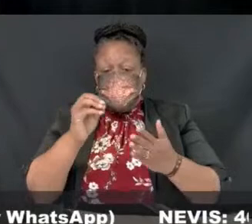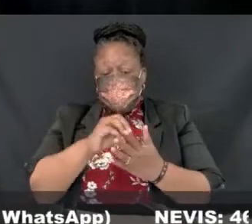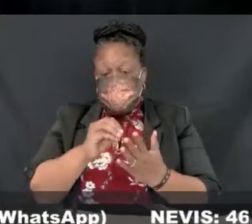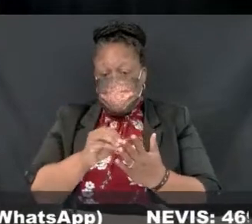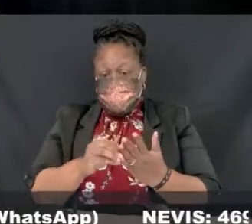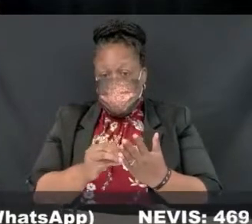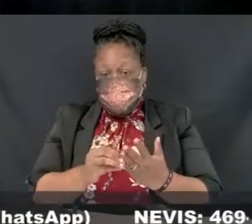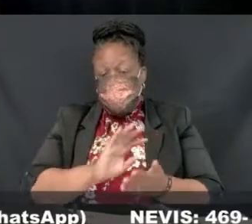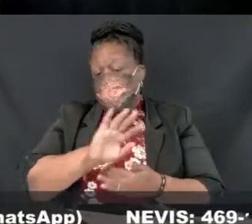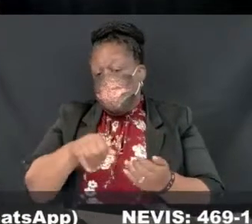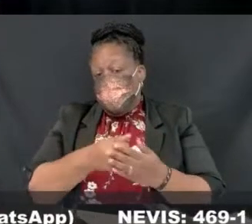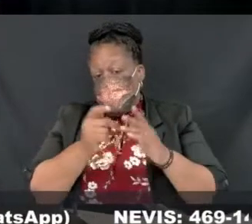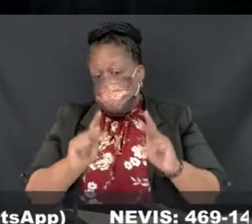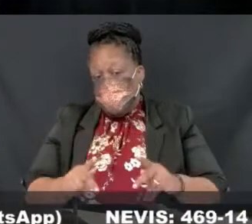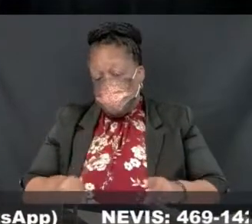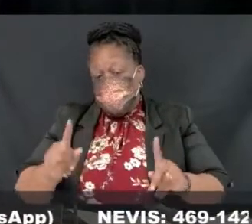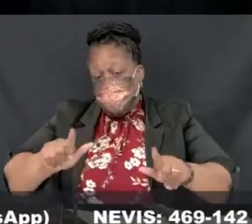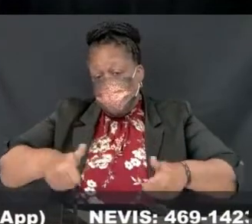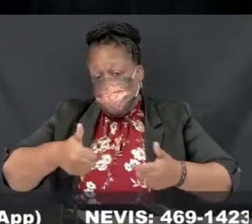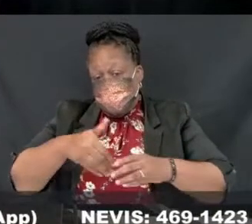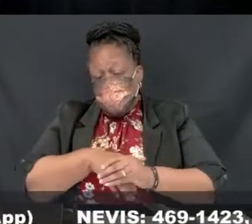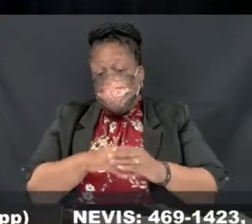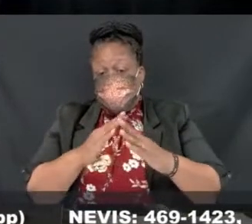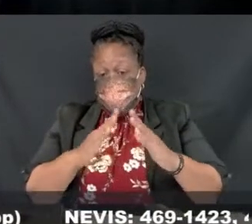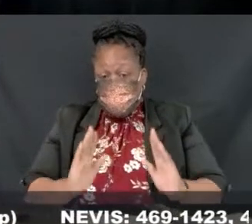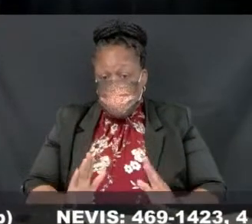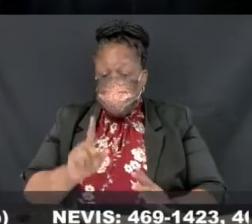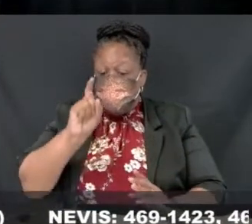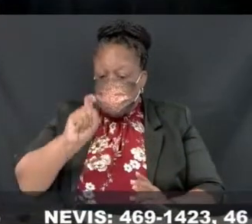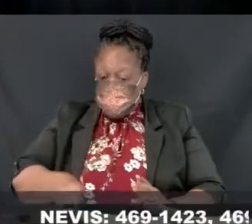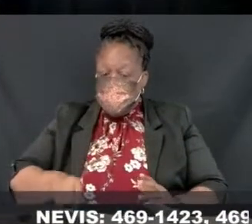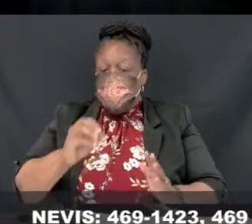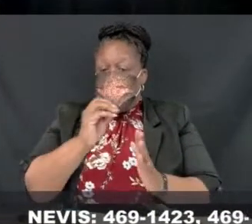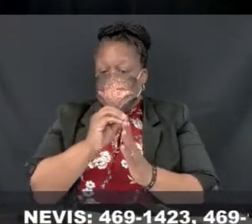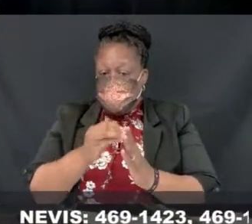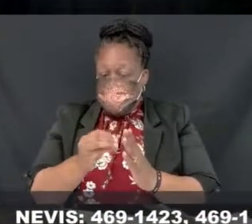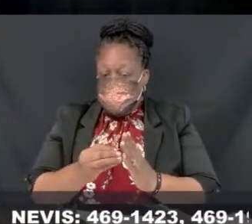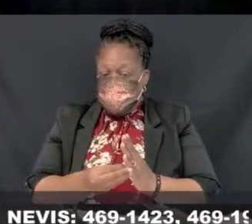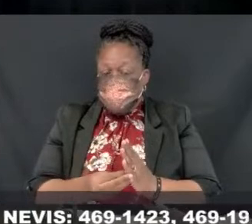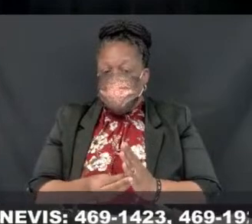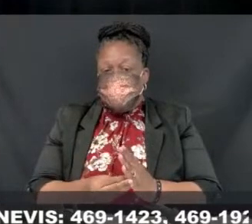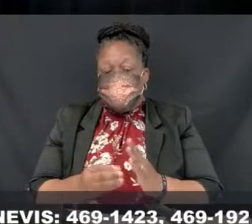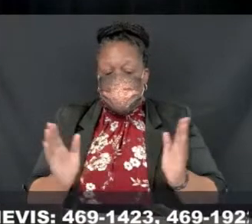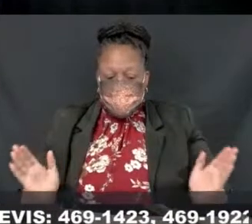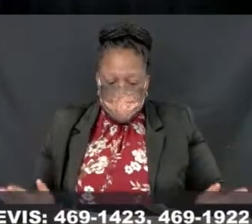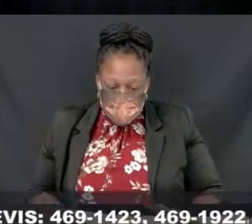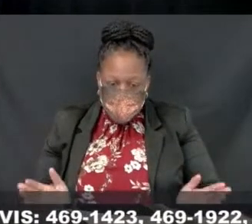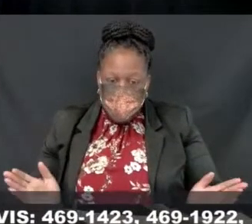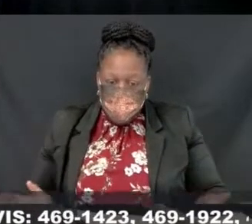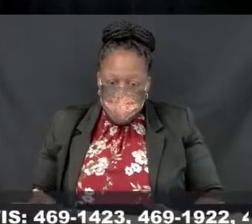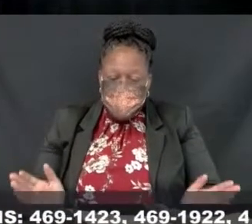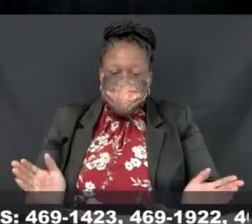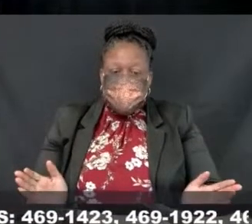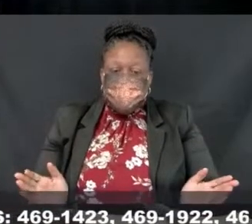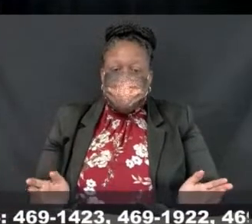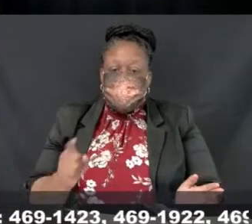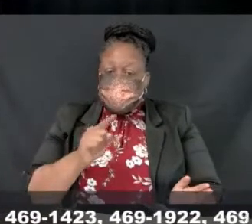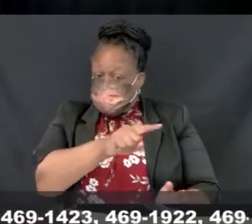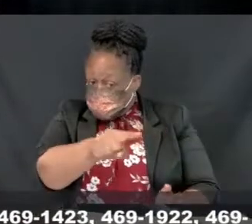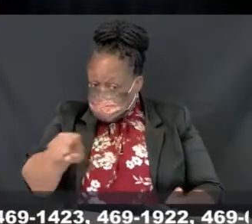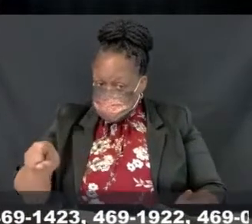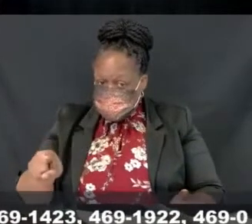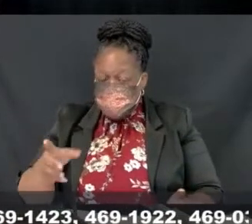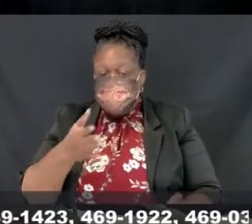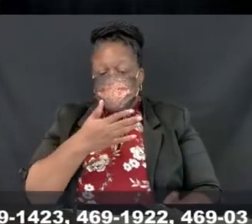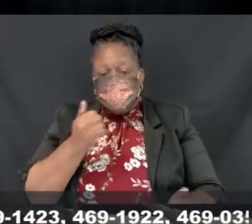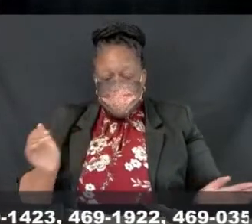be counted. Therefore, I encourage you to encourage your family, your